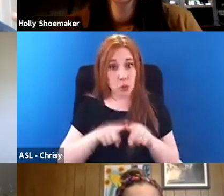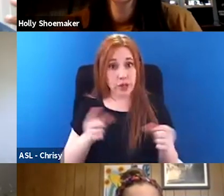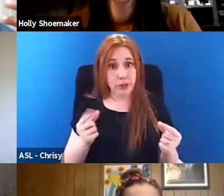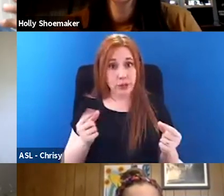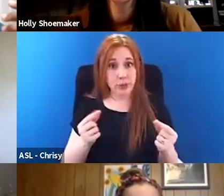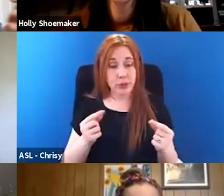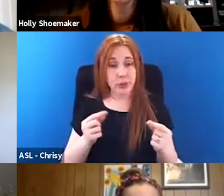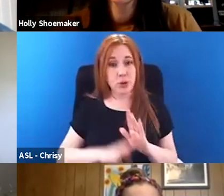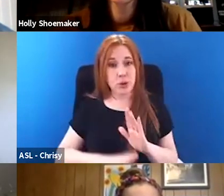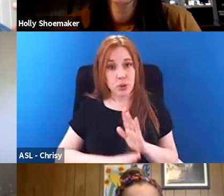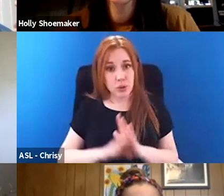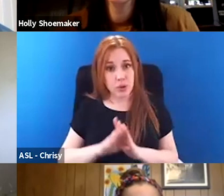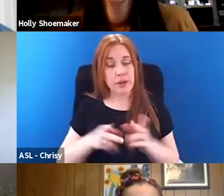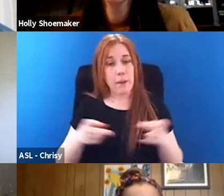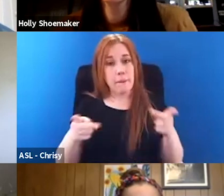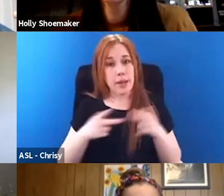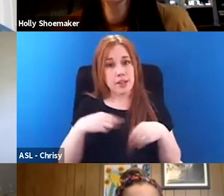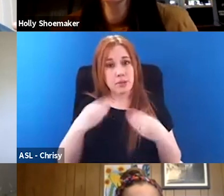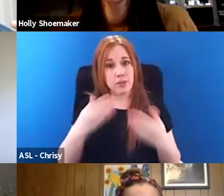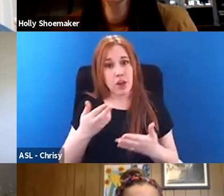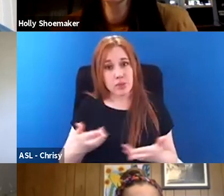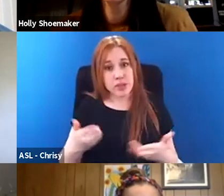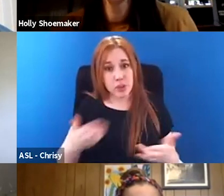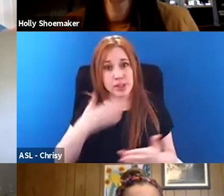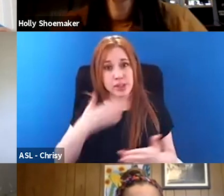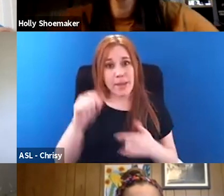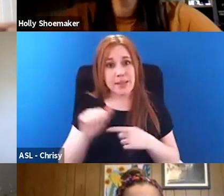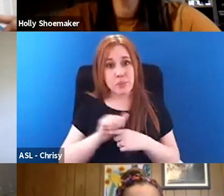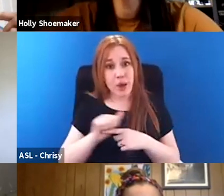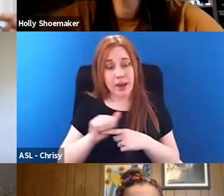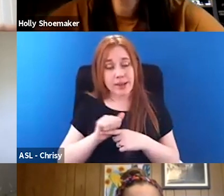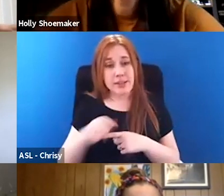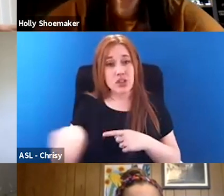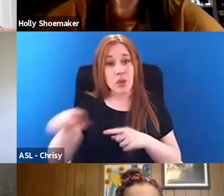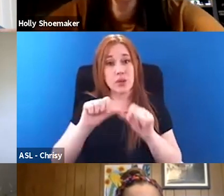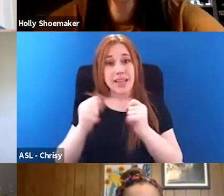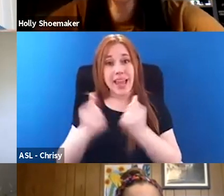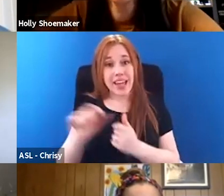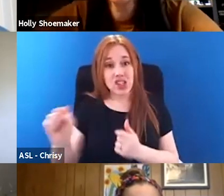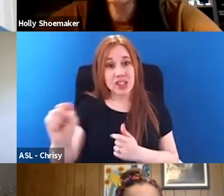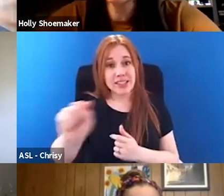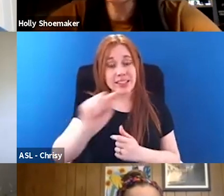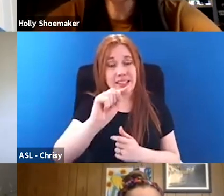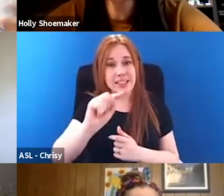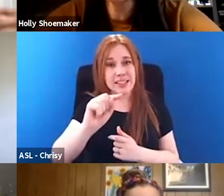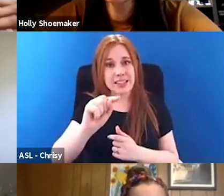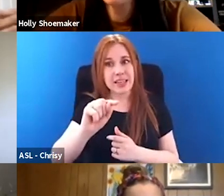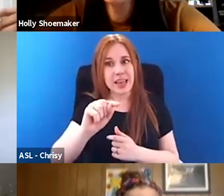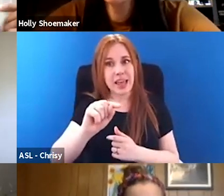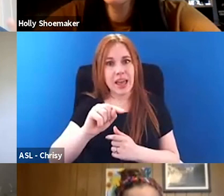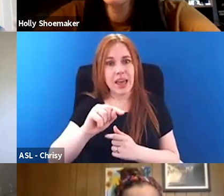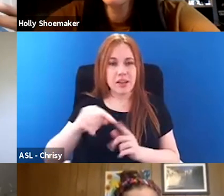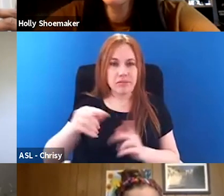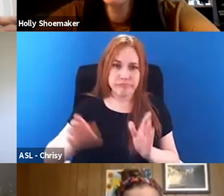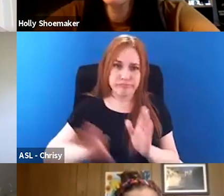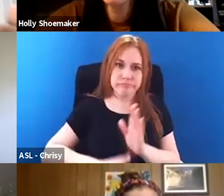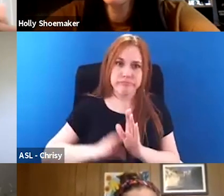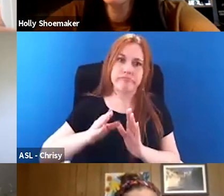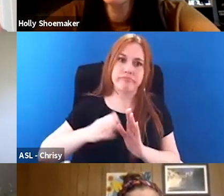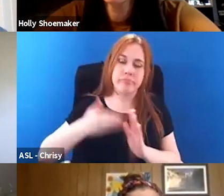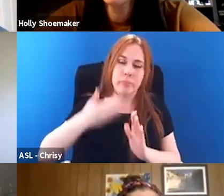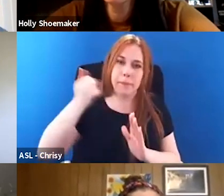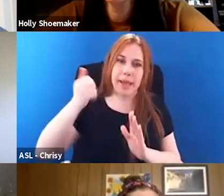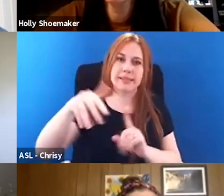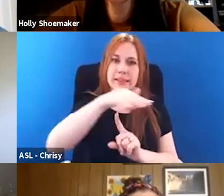an entity to provide the resources and best practices so that these agencies can foster the strongest environment possible to attract,